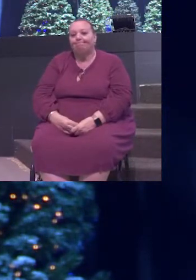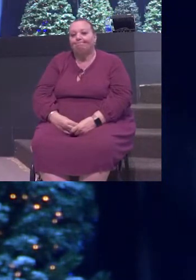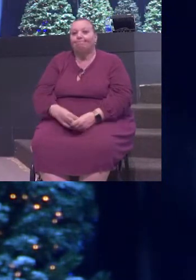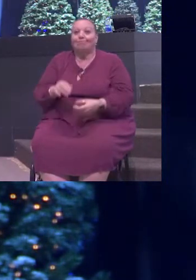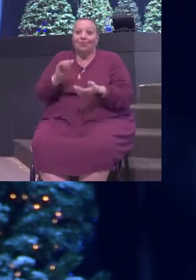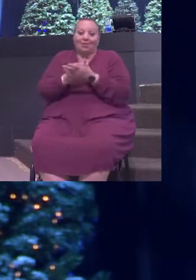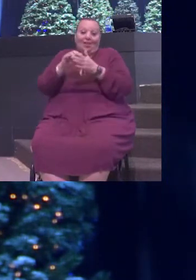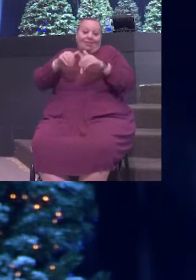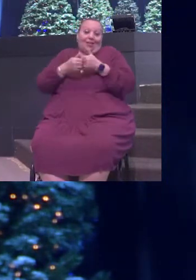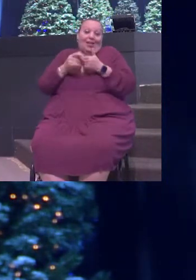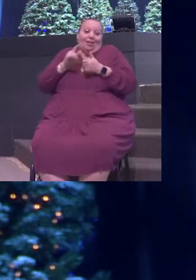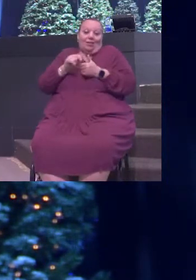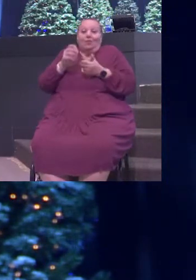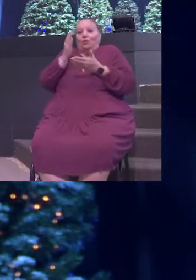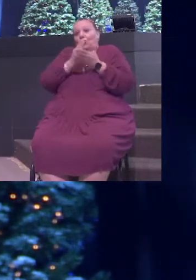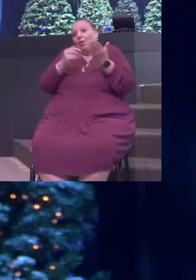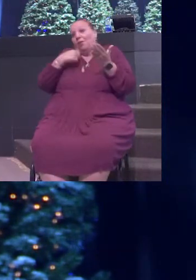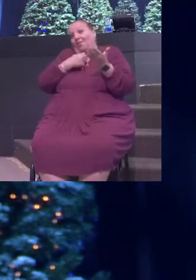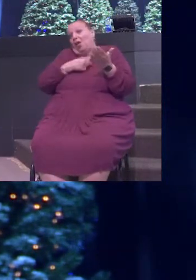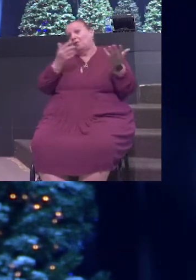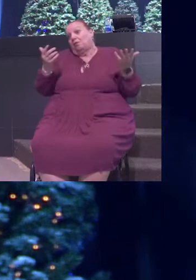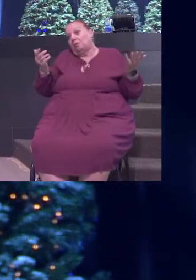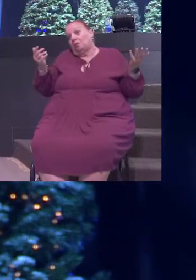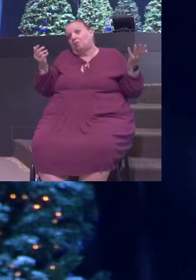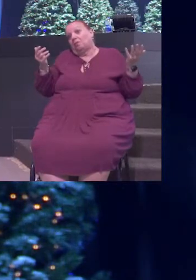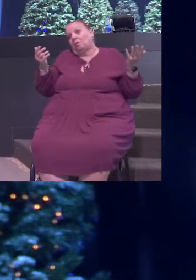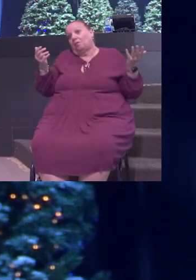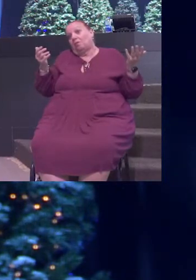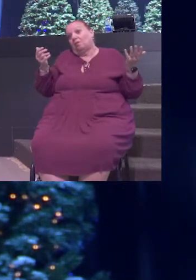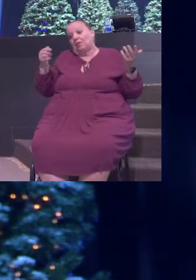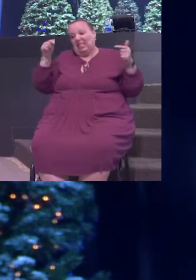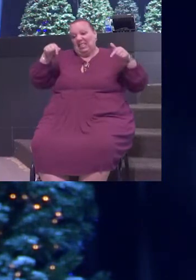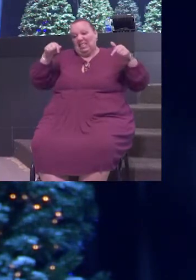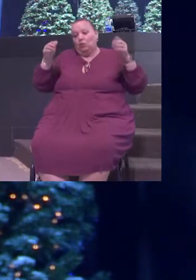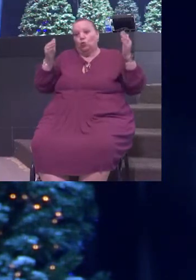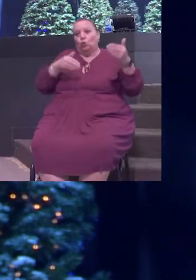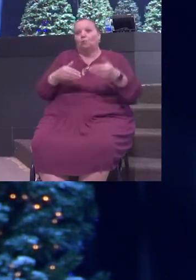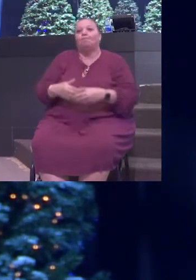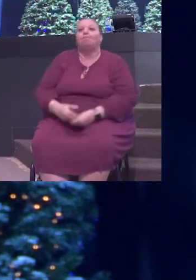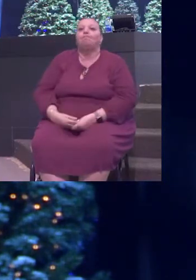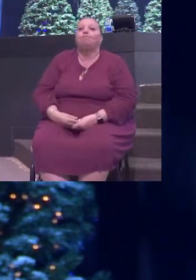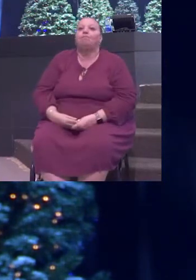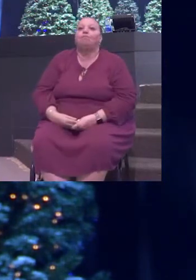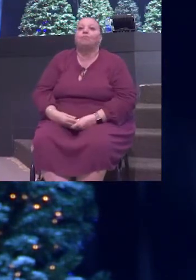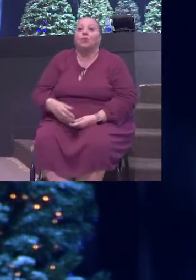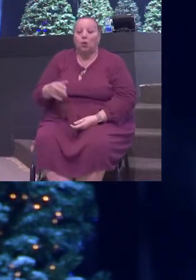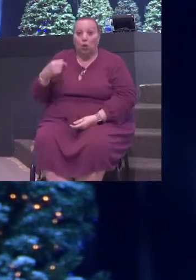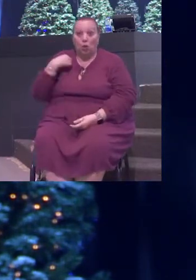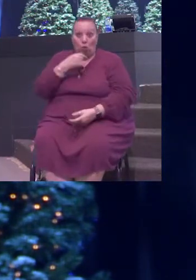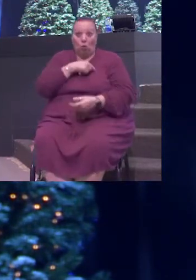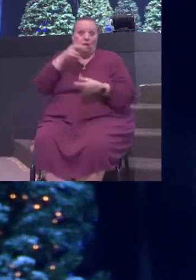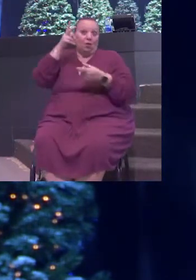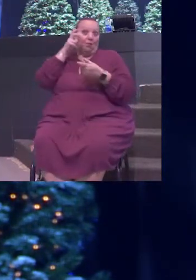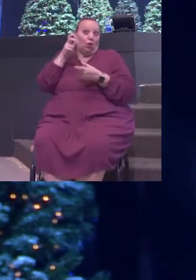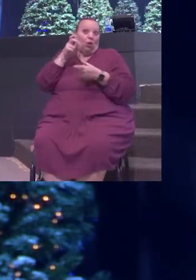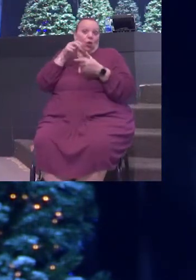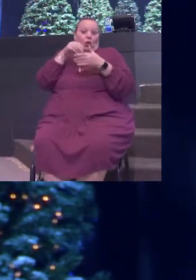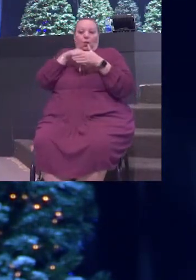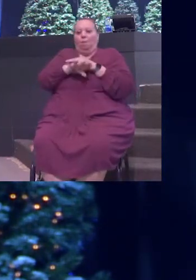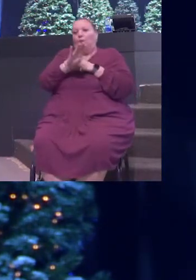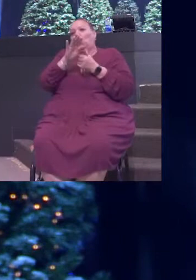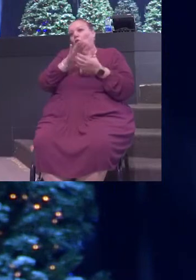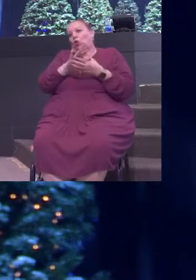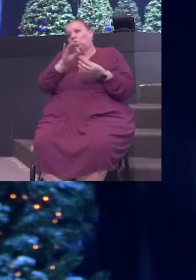And that's the way it is for some of us in this room. We've heard the birth